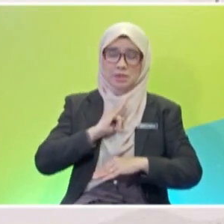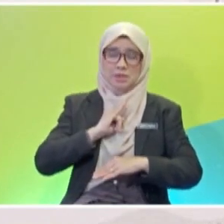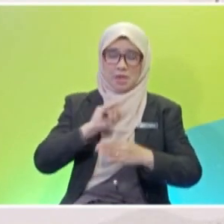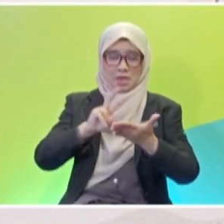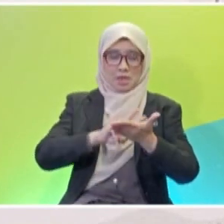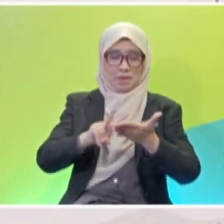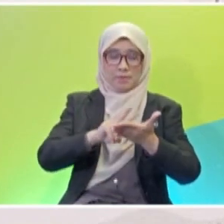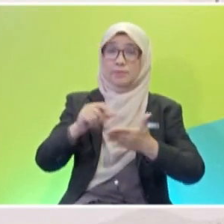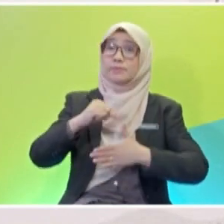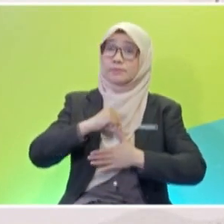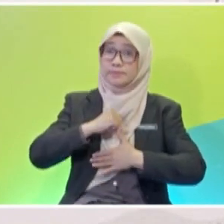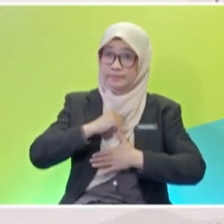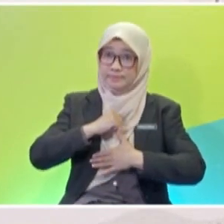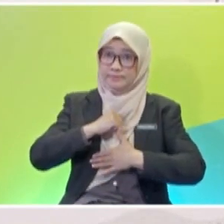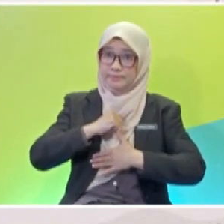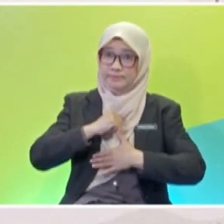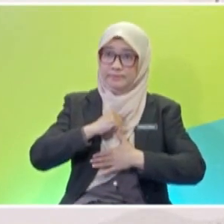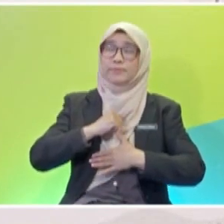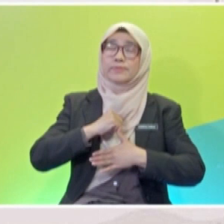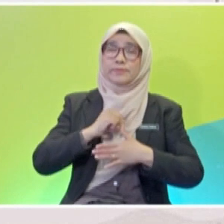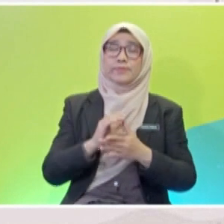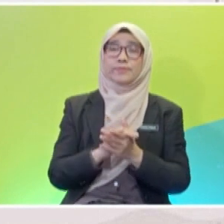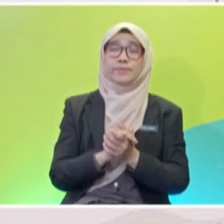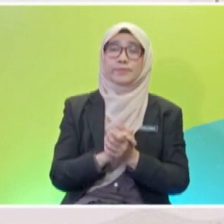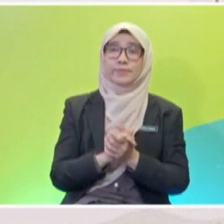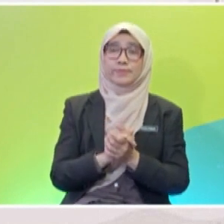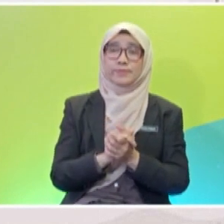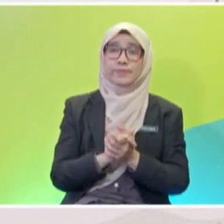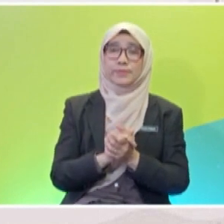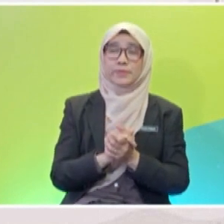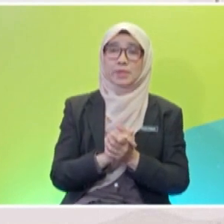activity is all about reading. Right. Okay? Mm-hmm. So, but